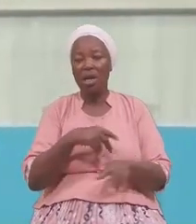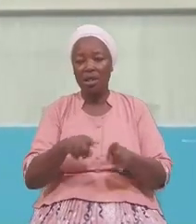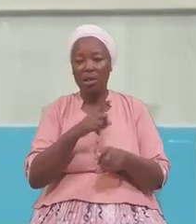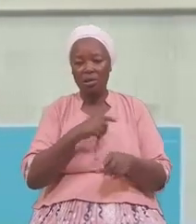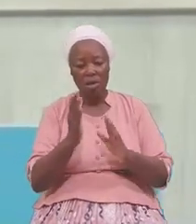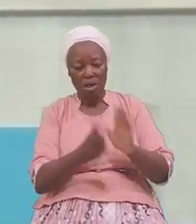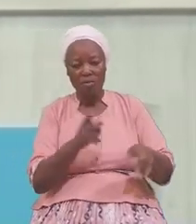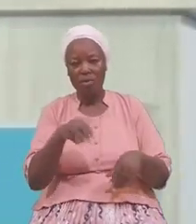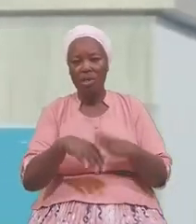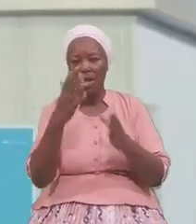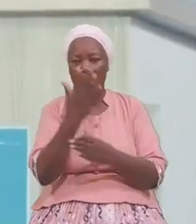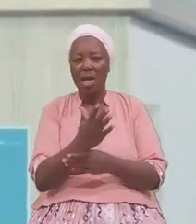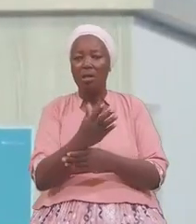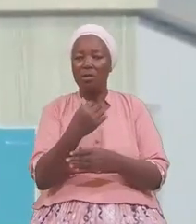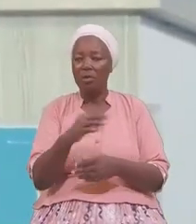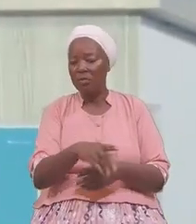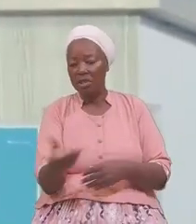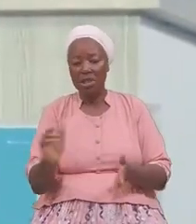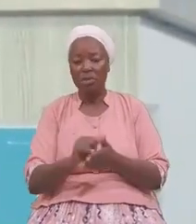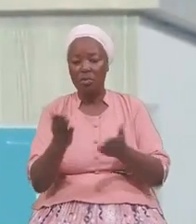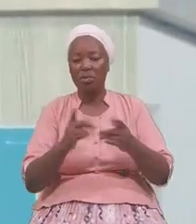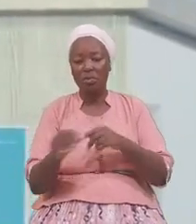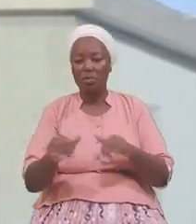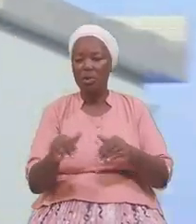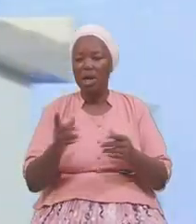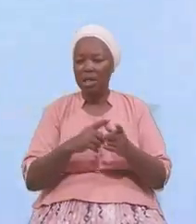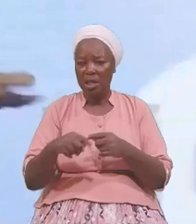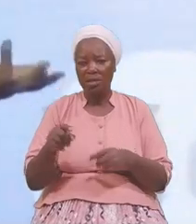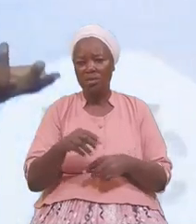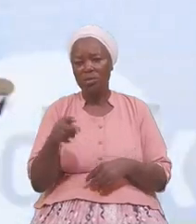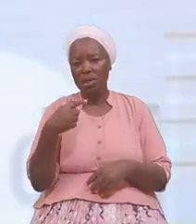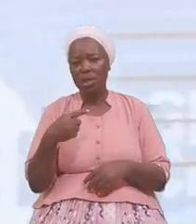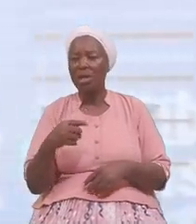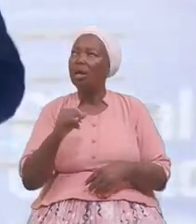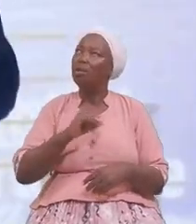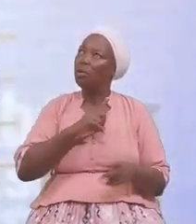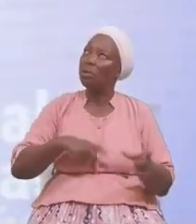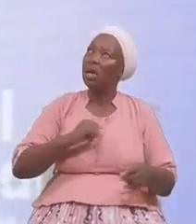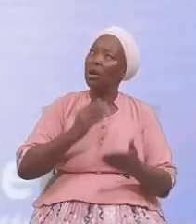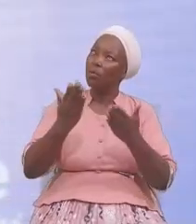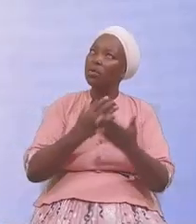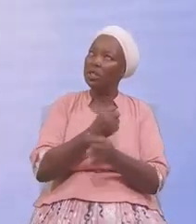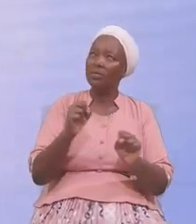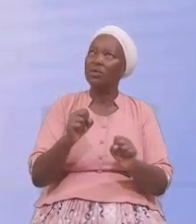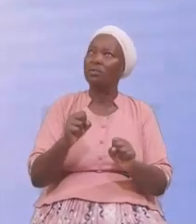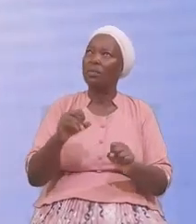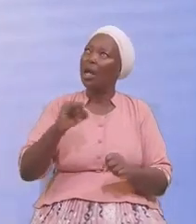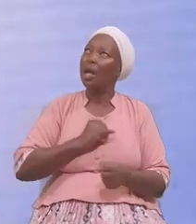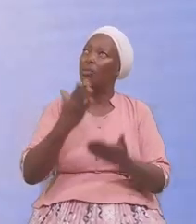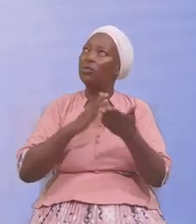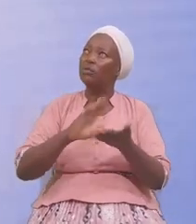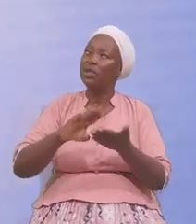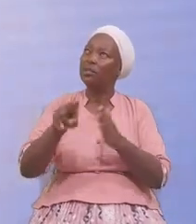the hand of whatever you want to do, and you say, I want salvation, I want